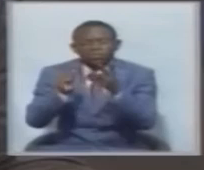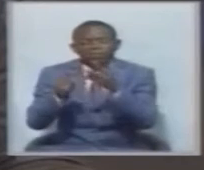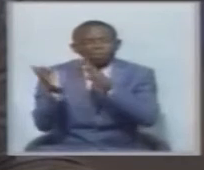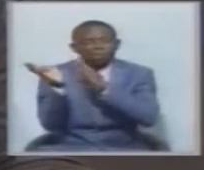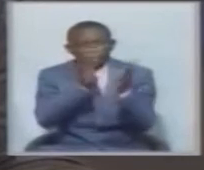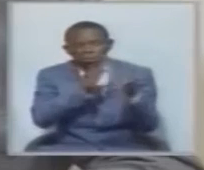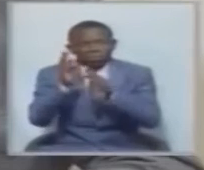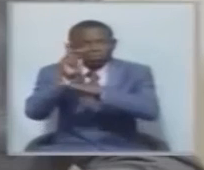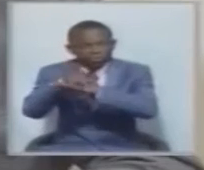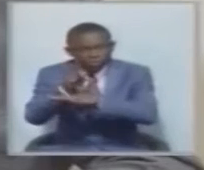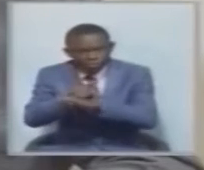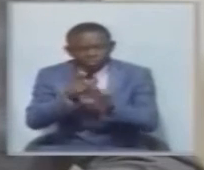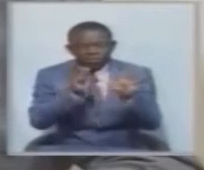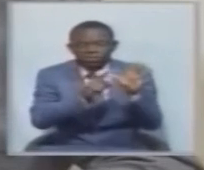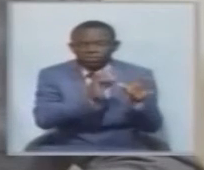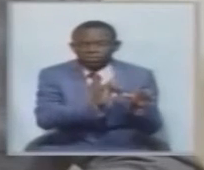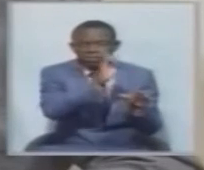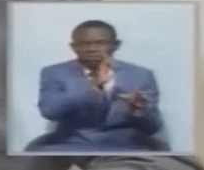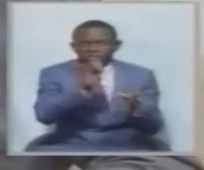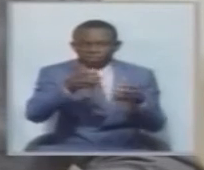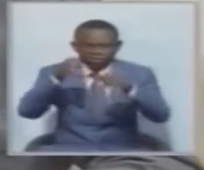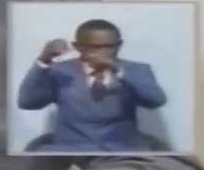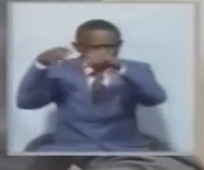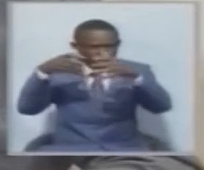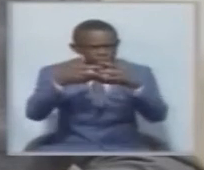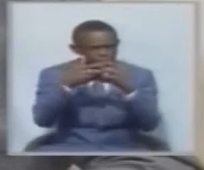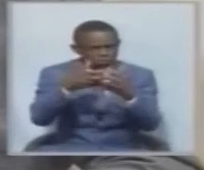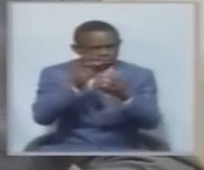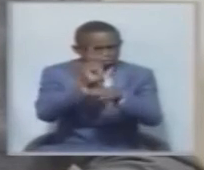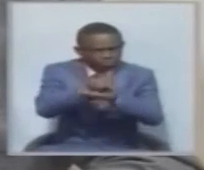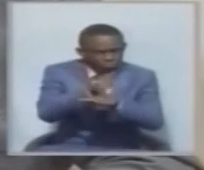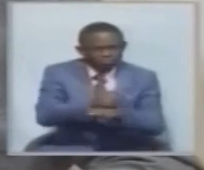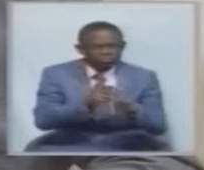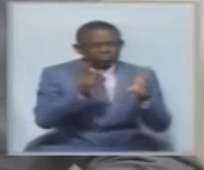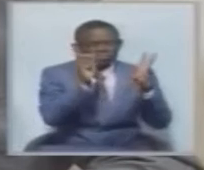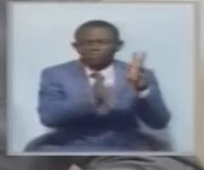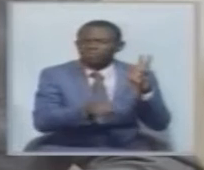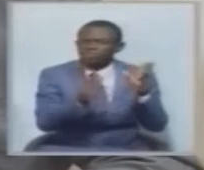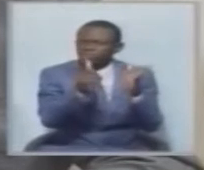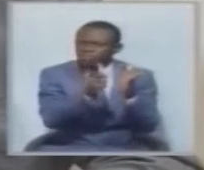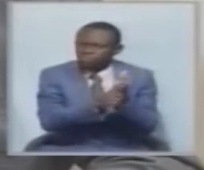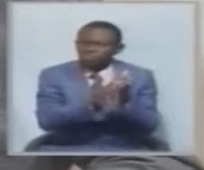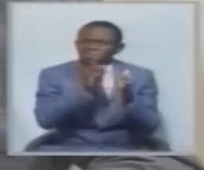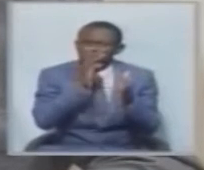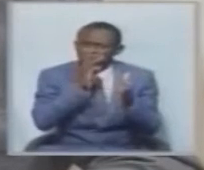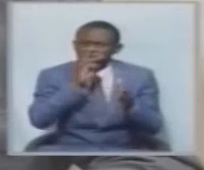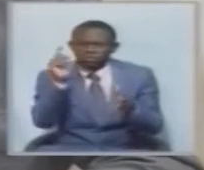Hydro Power and Transmission Project, Lusaka and Water Sanitation Project, and